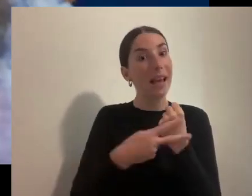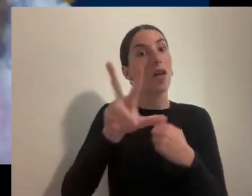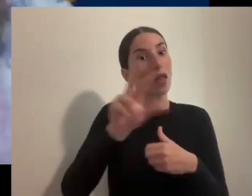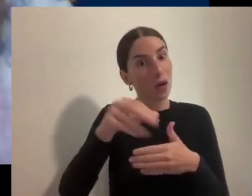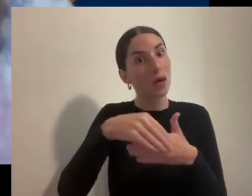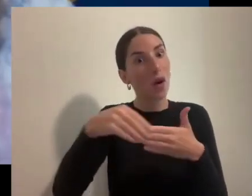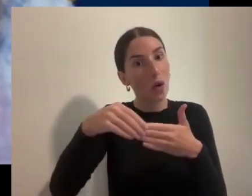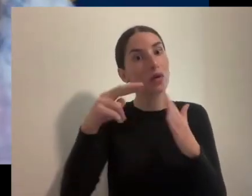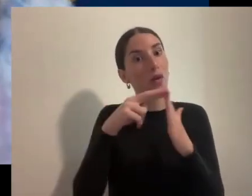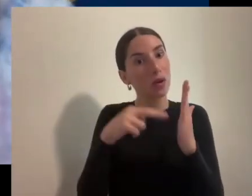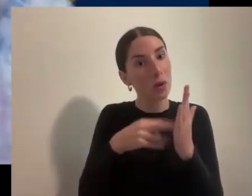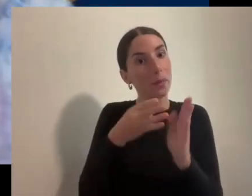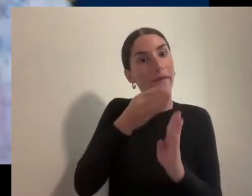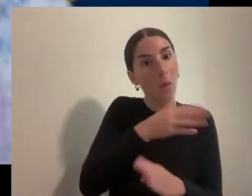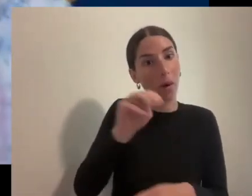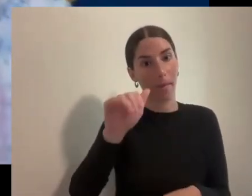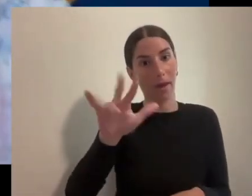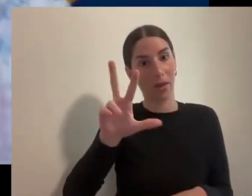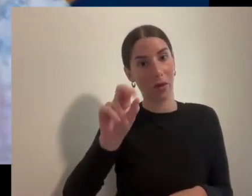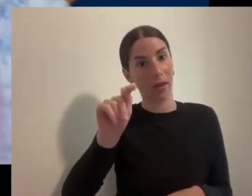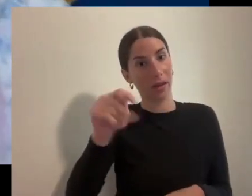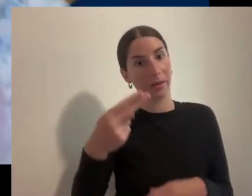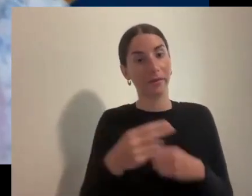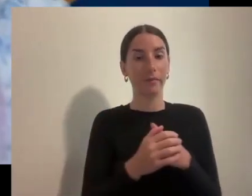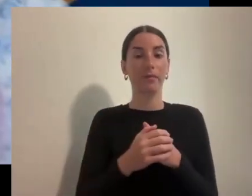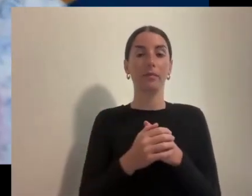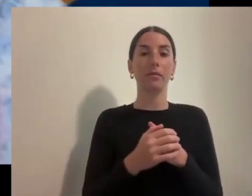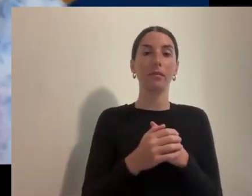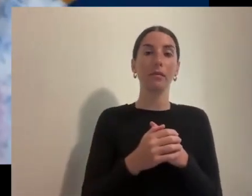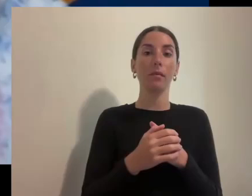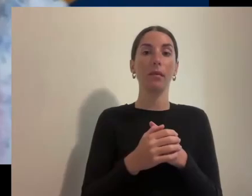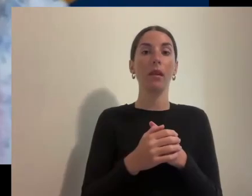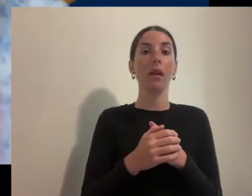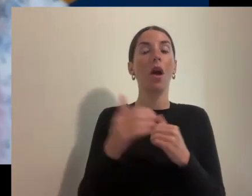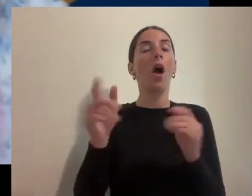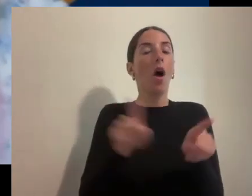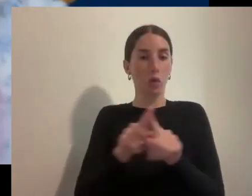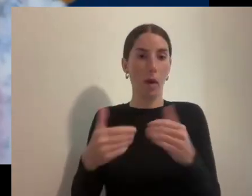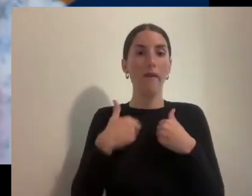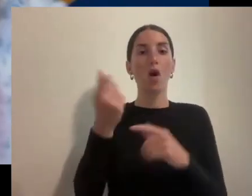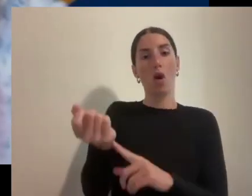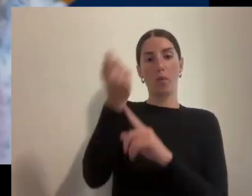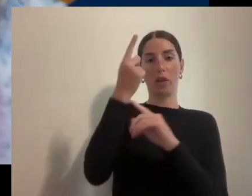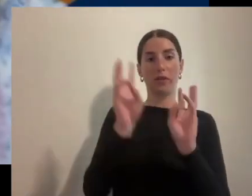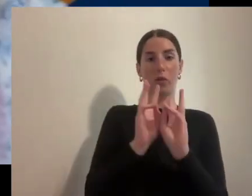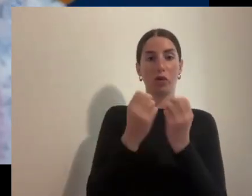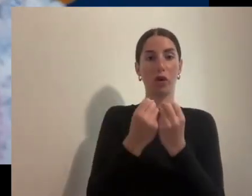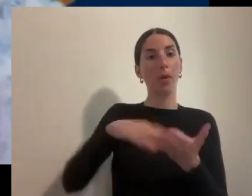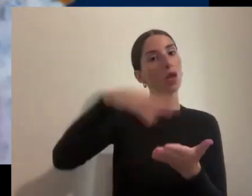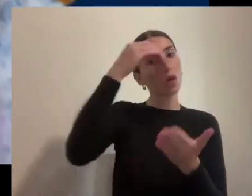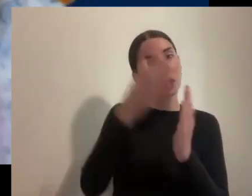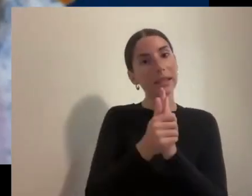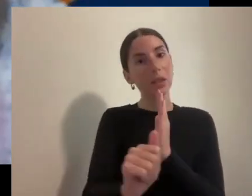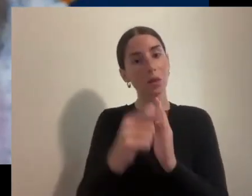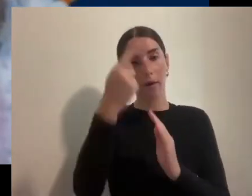May 30th. Take your remote interpreting to the next level with our comprehensive workshop. Learn essential skills for the